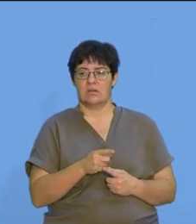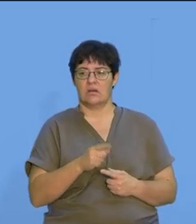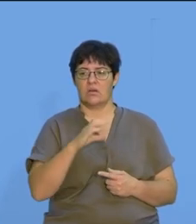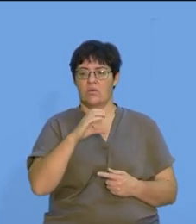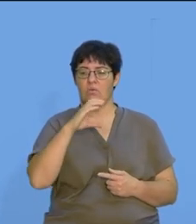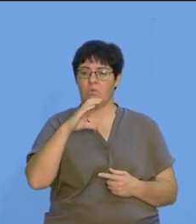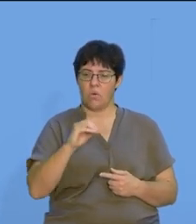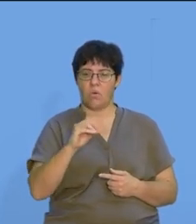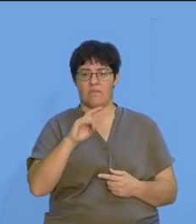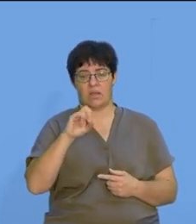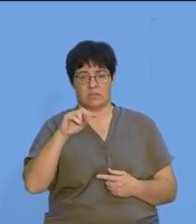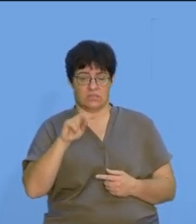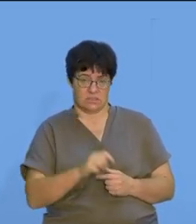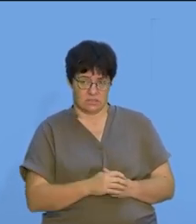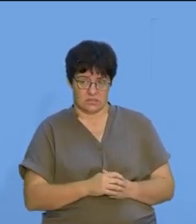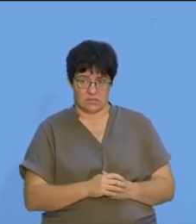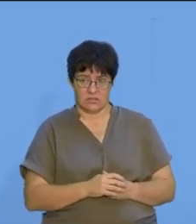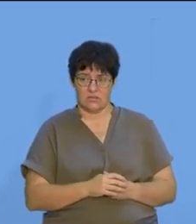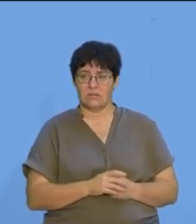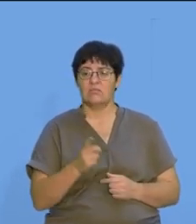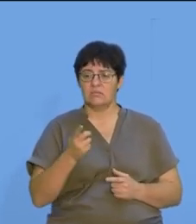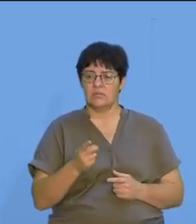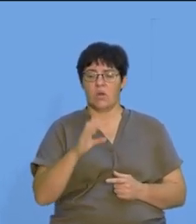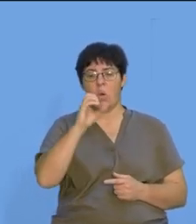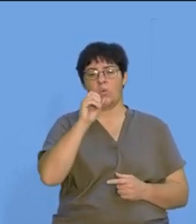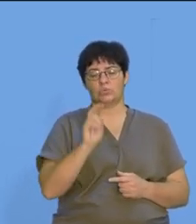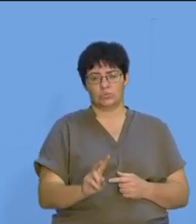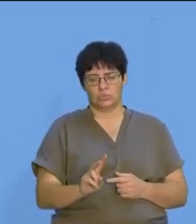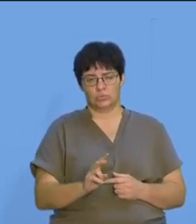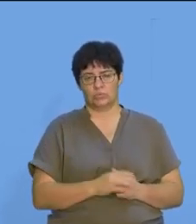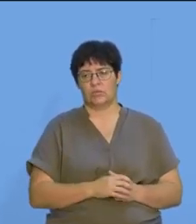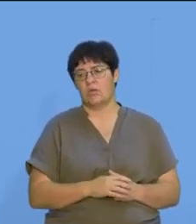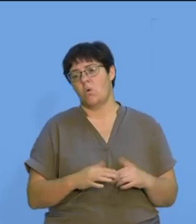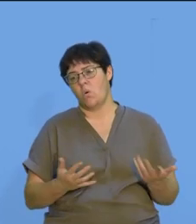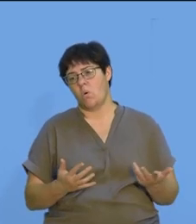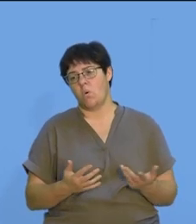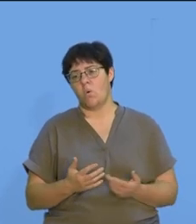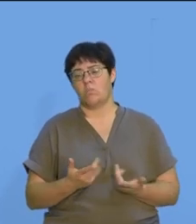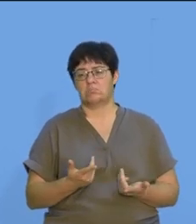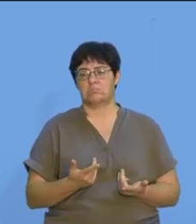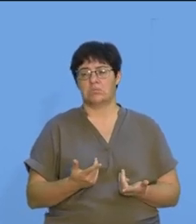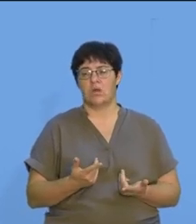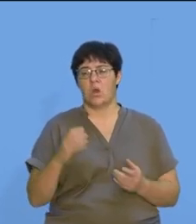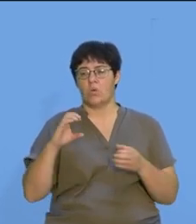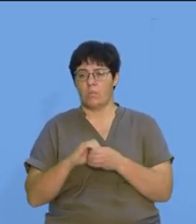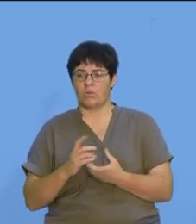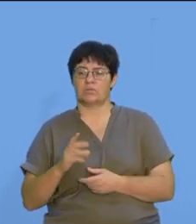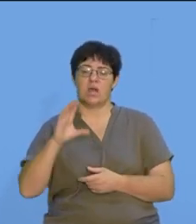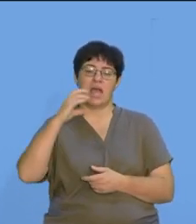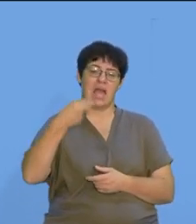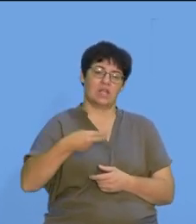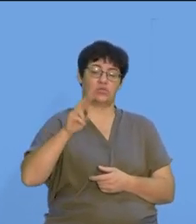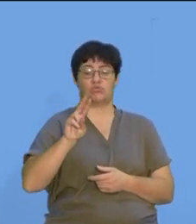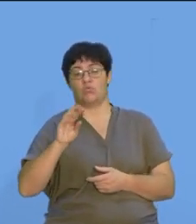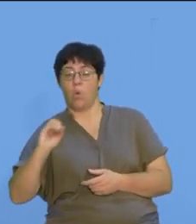okay? We can talk of diatomic molecules like oxygen. We can also talk about compounds which consist of